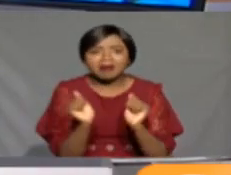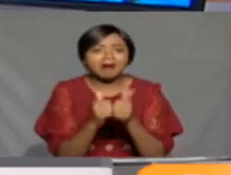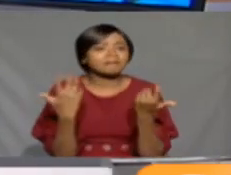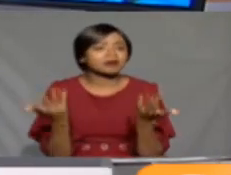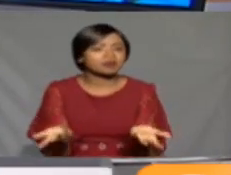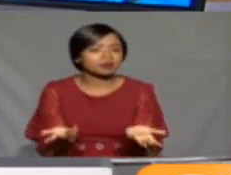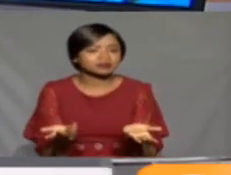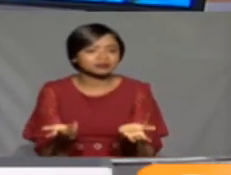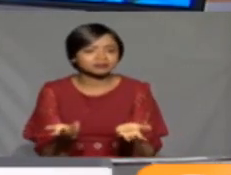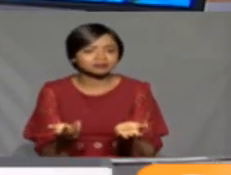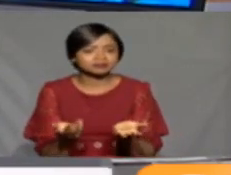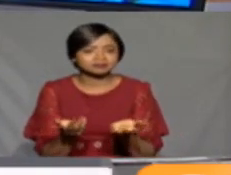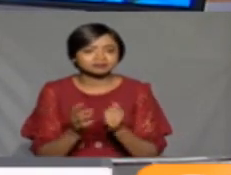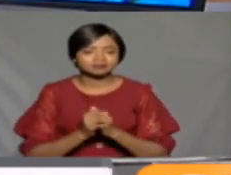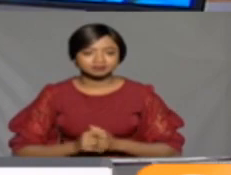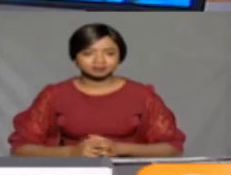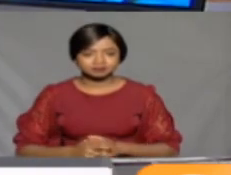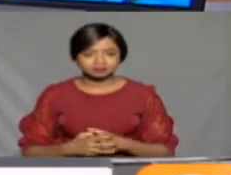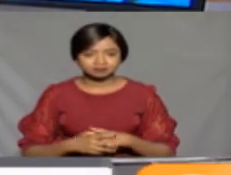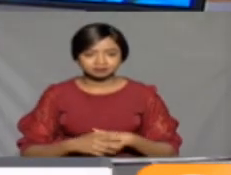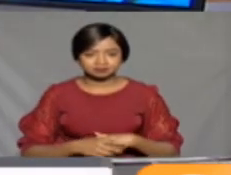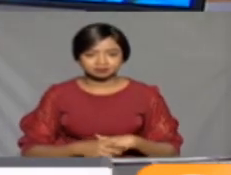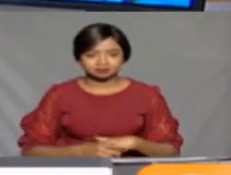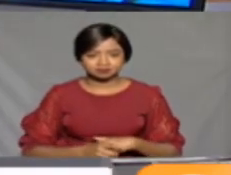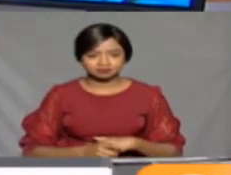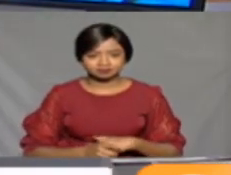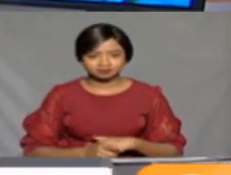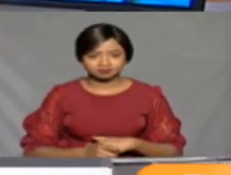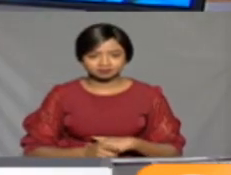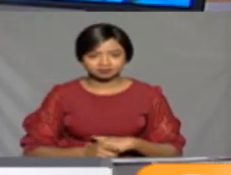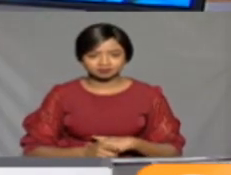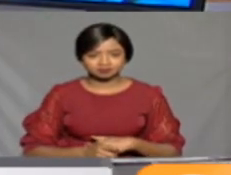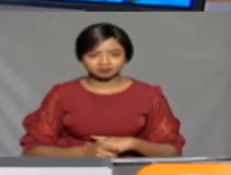of Statistics, McDonald George Obudho, and this is what he